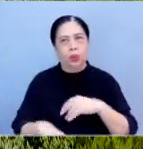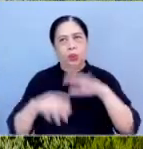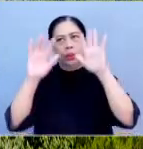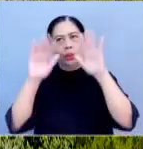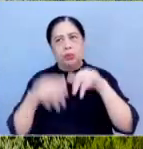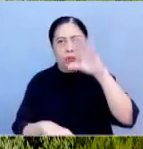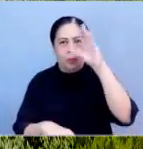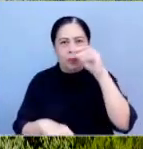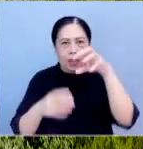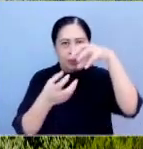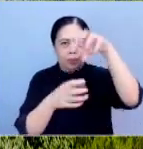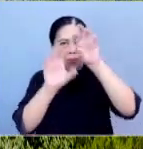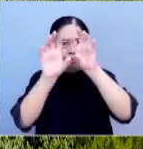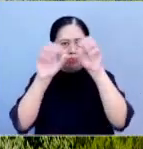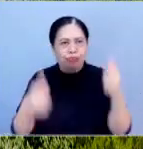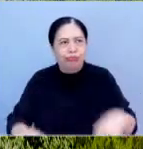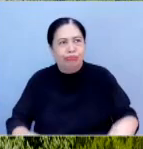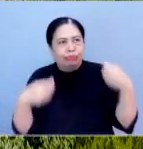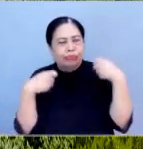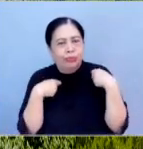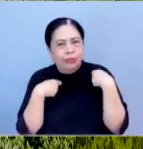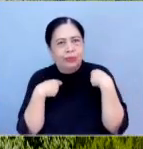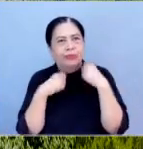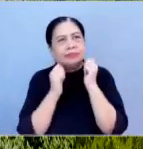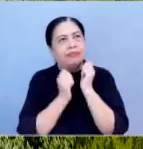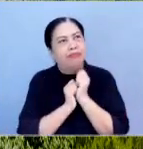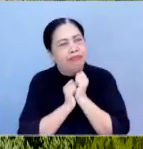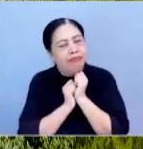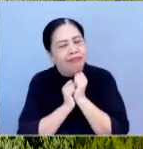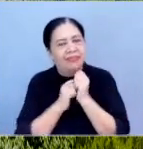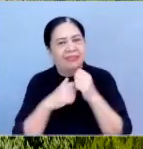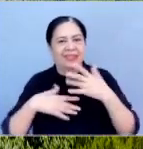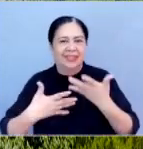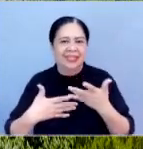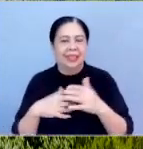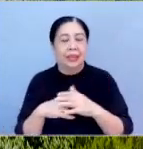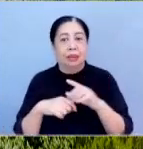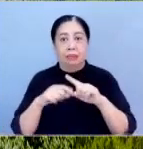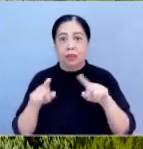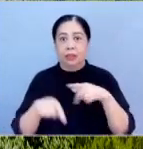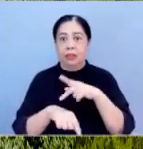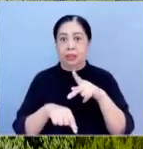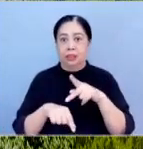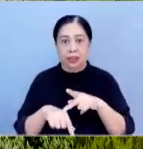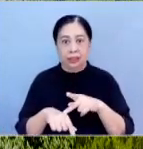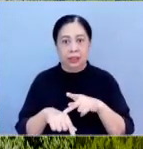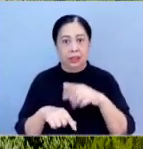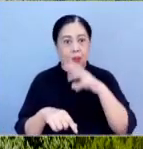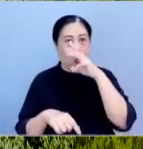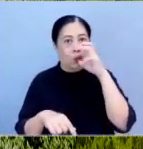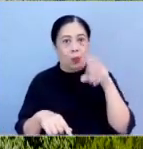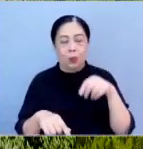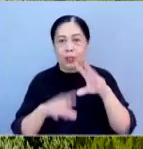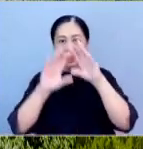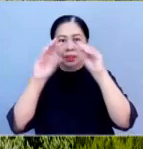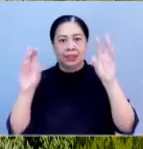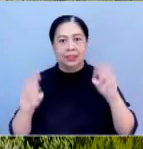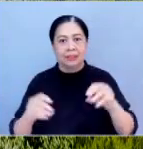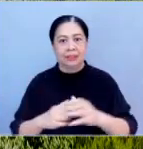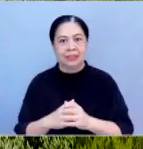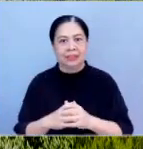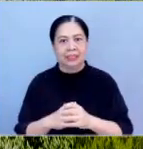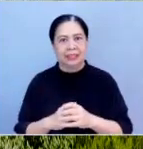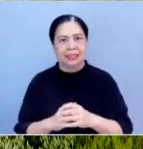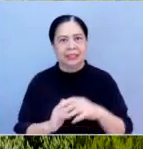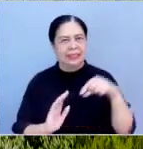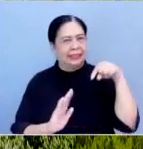you know, everybody has blankets in the wintertime, they all snuggle up. But in the Philippines, the spirit of Christmas is so deep here,